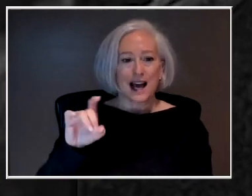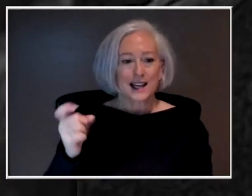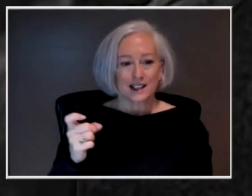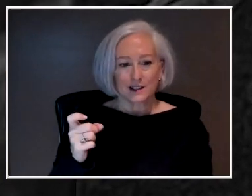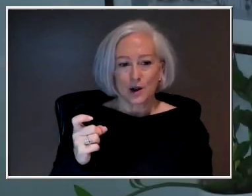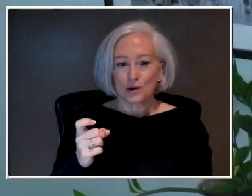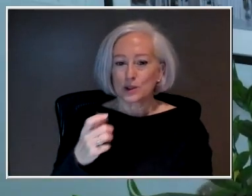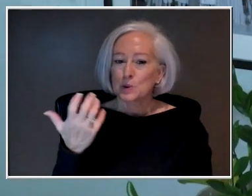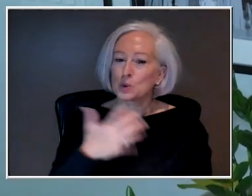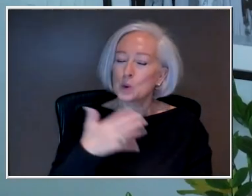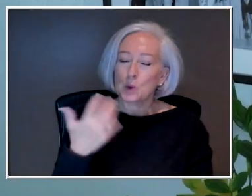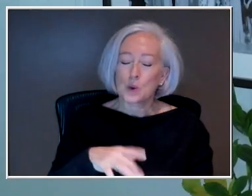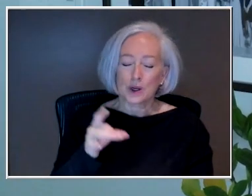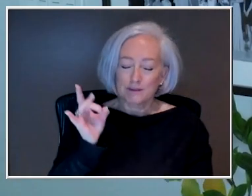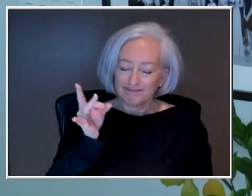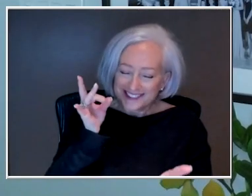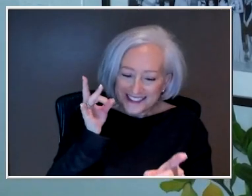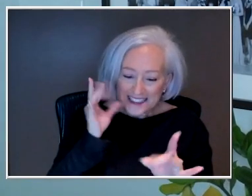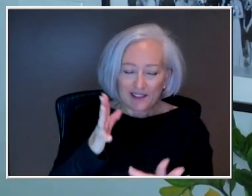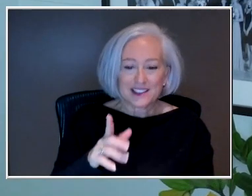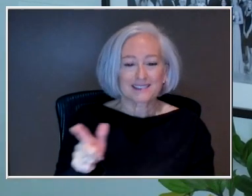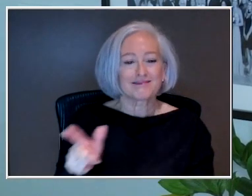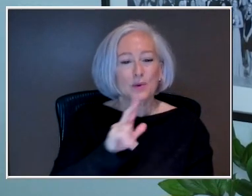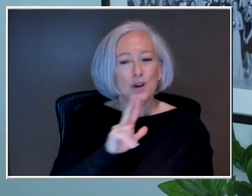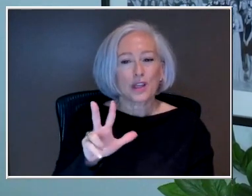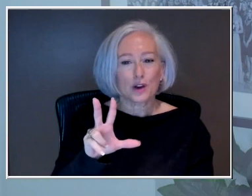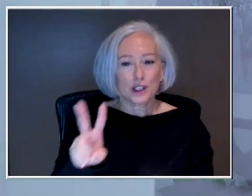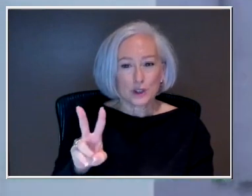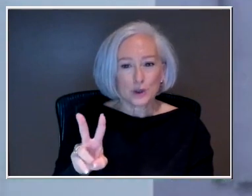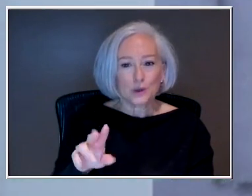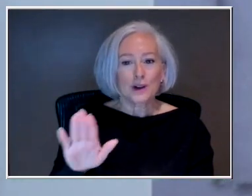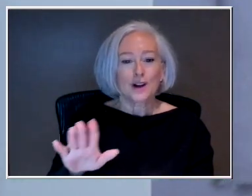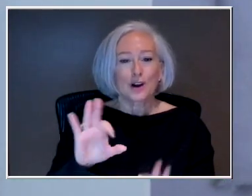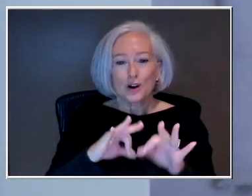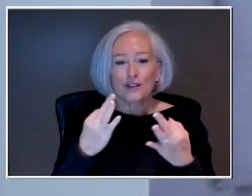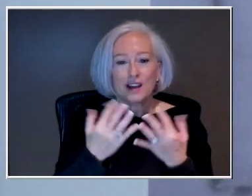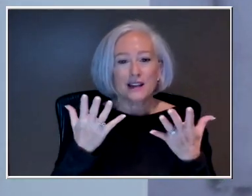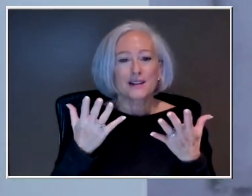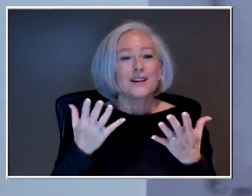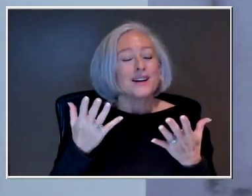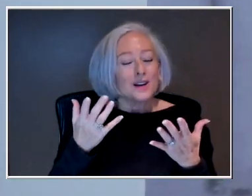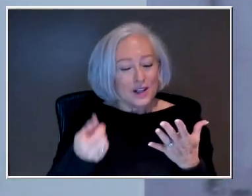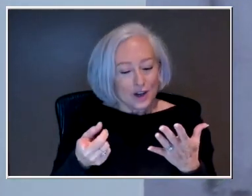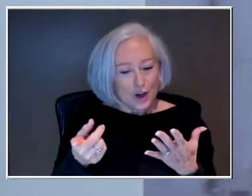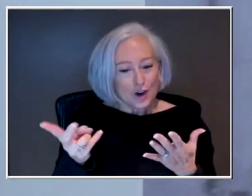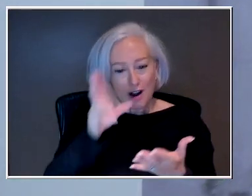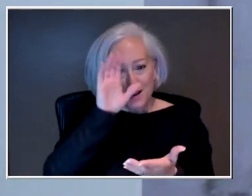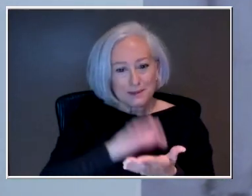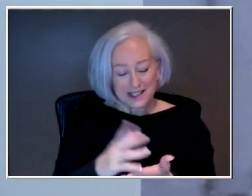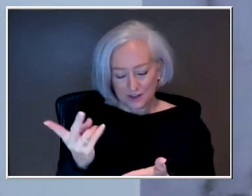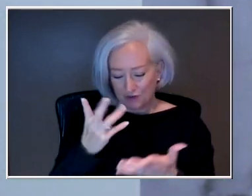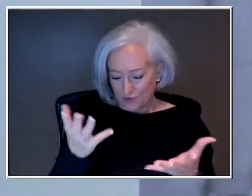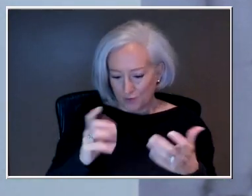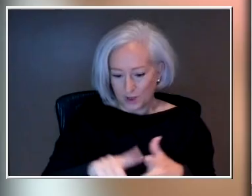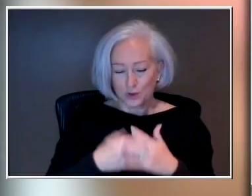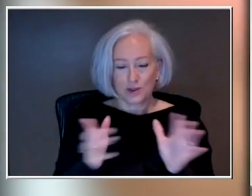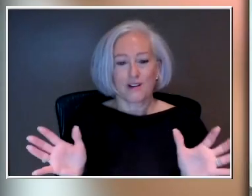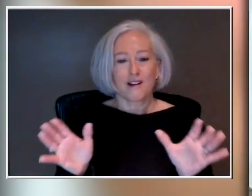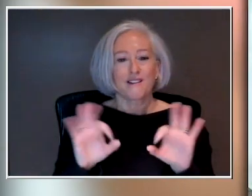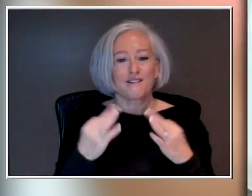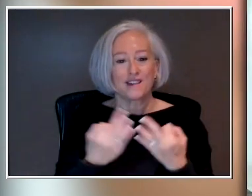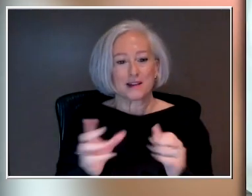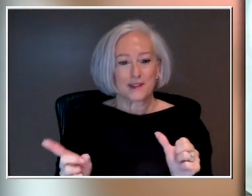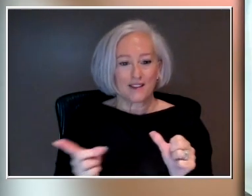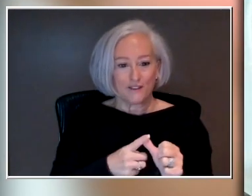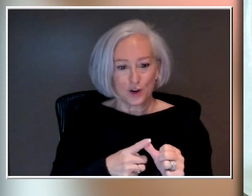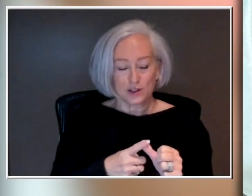At 32, she and her husband planned to start a family right away, but Libby knew her health had to come first. Still,